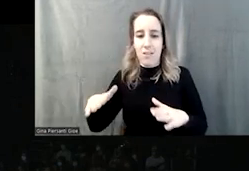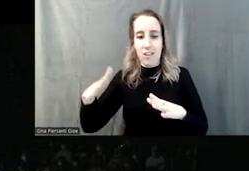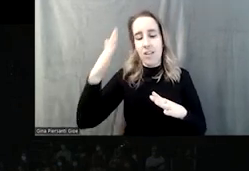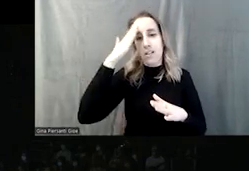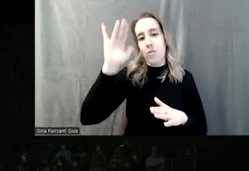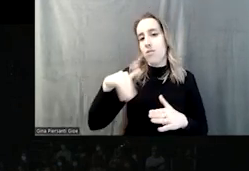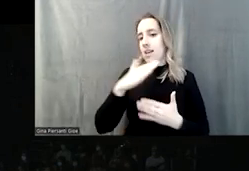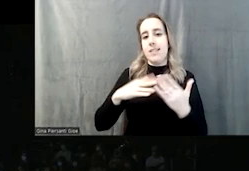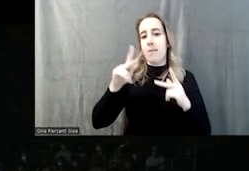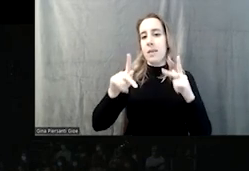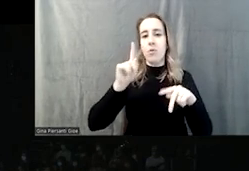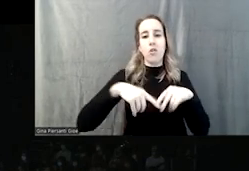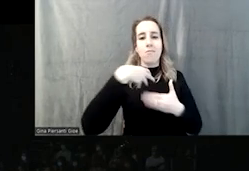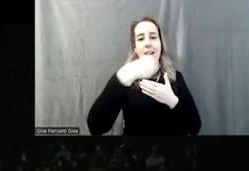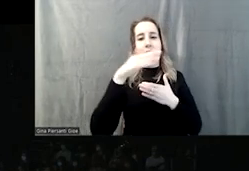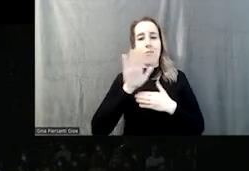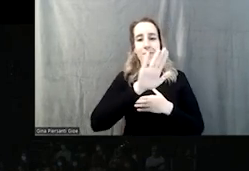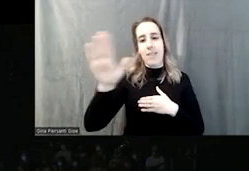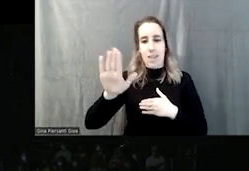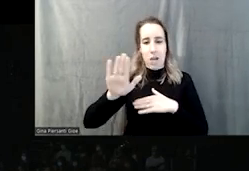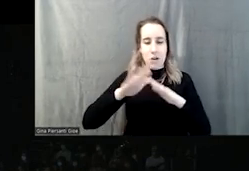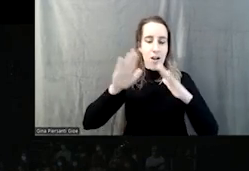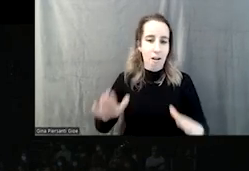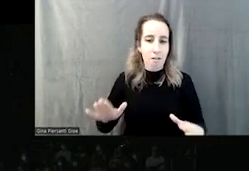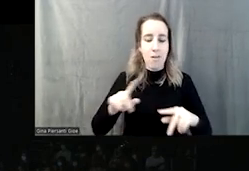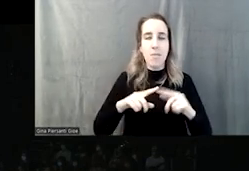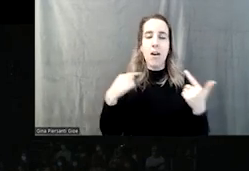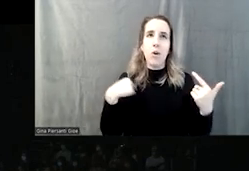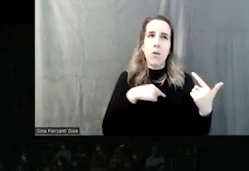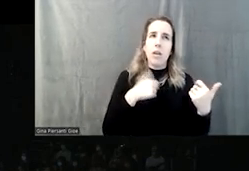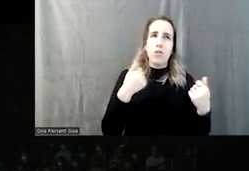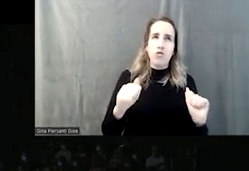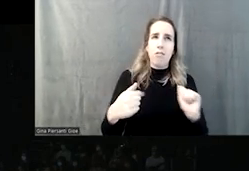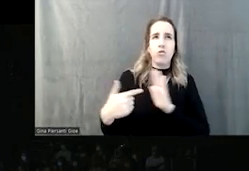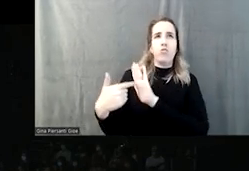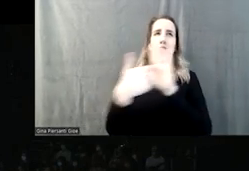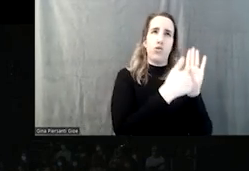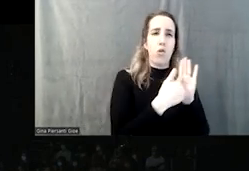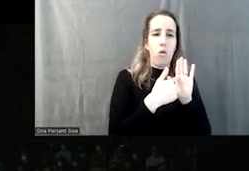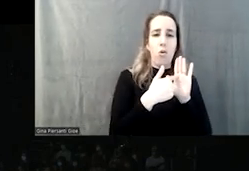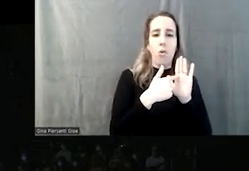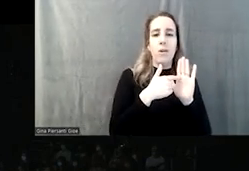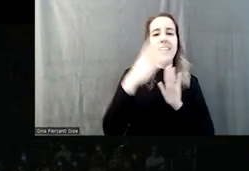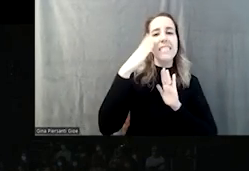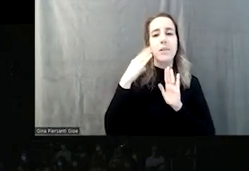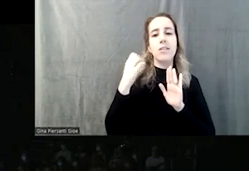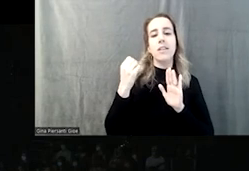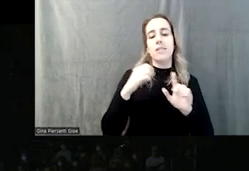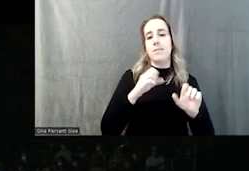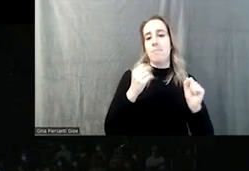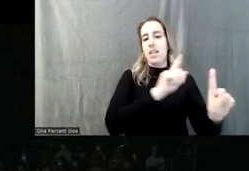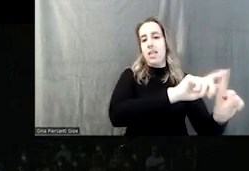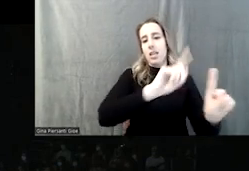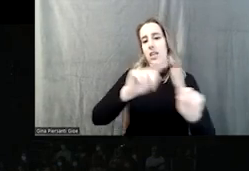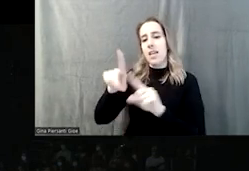their house, but I guess we were kind of echoing practices that a lot of disabled people know of, sending a